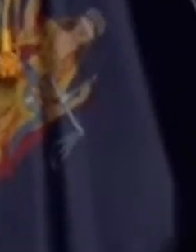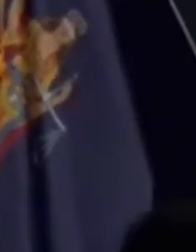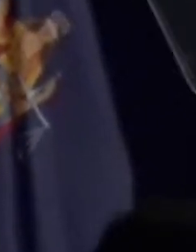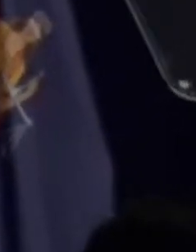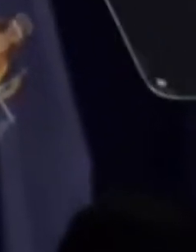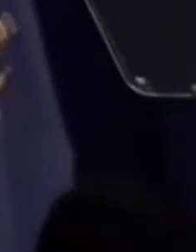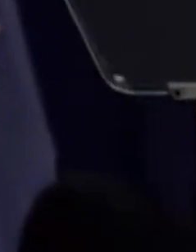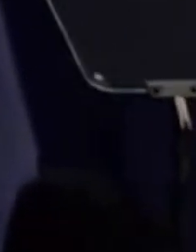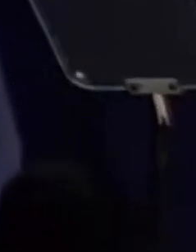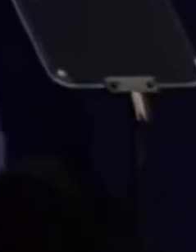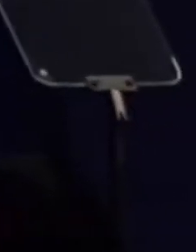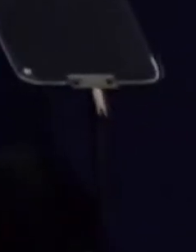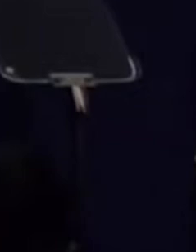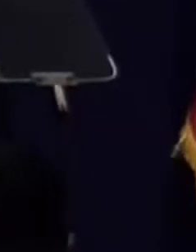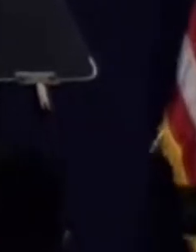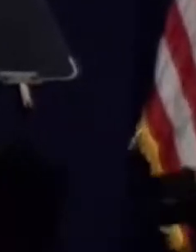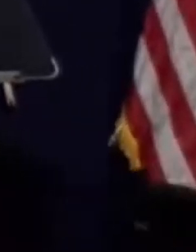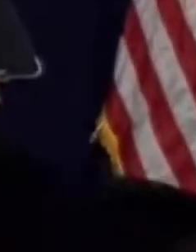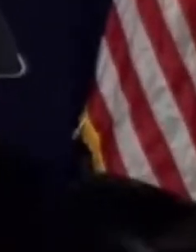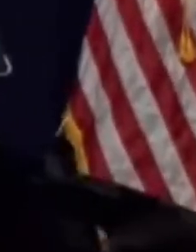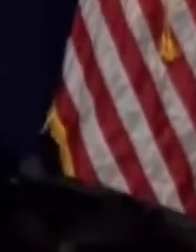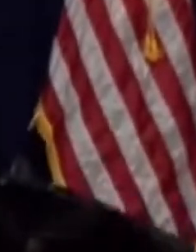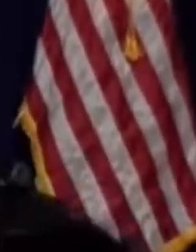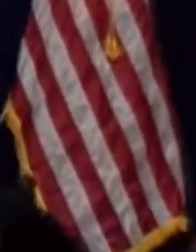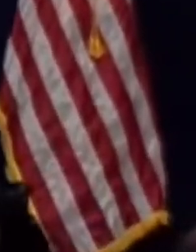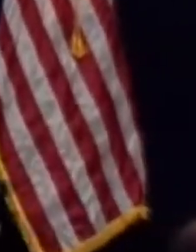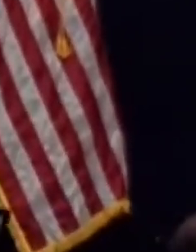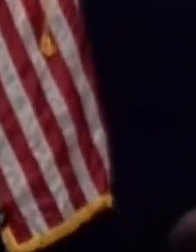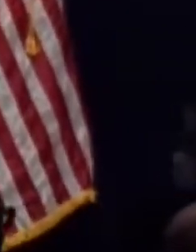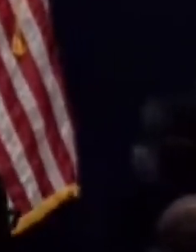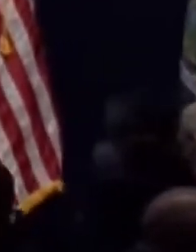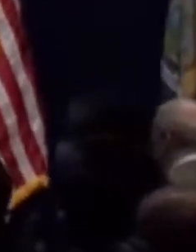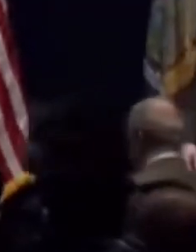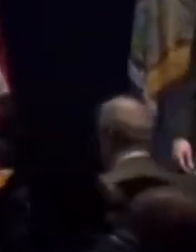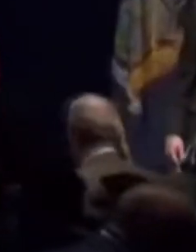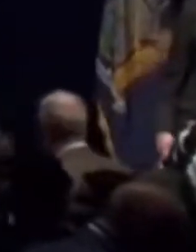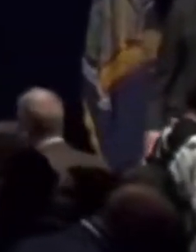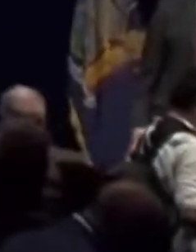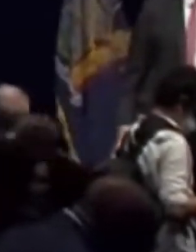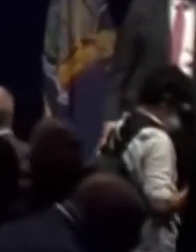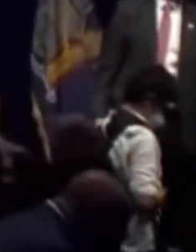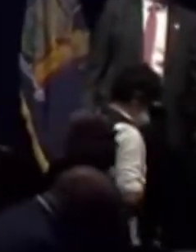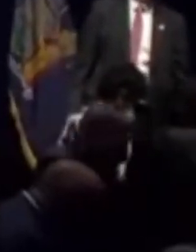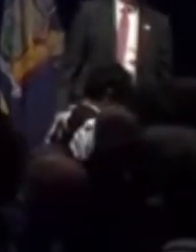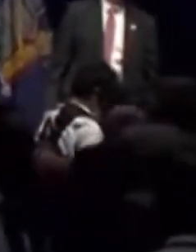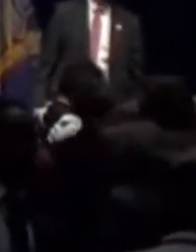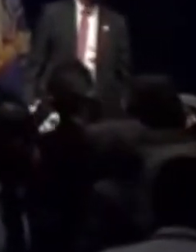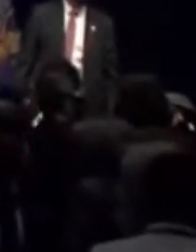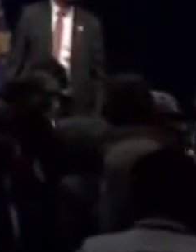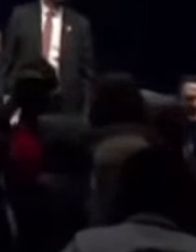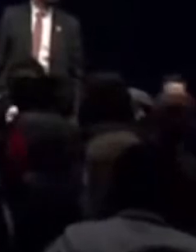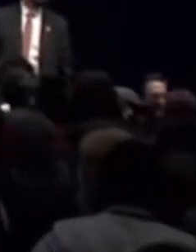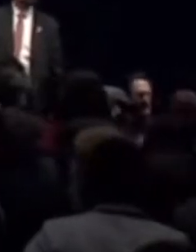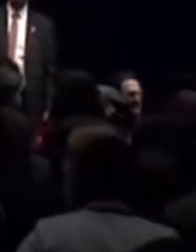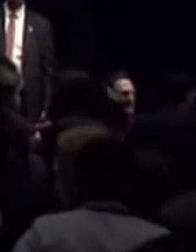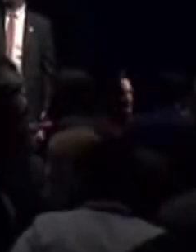very much, ladies and gentlemen. This convention is adjourned. They said she's about to leave. So. Okay. Girl